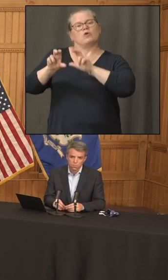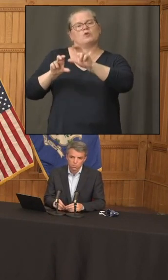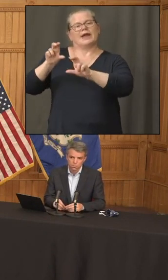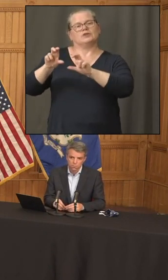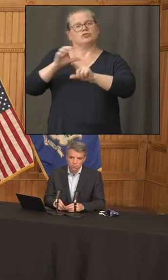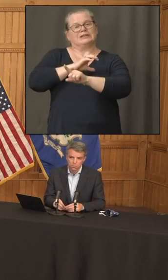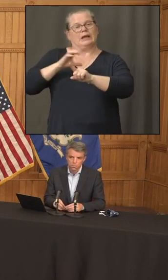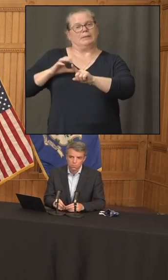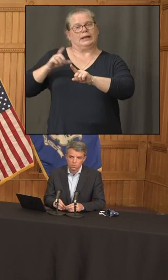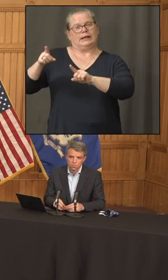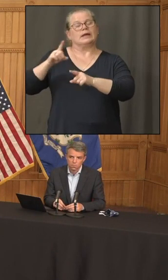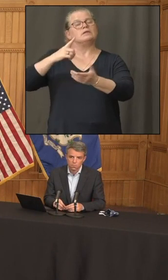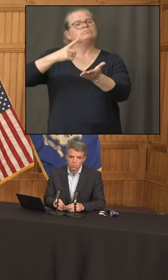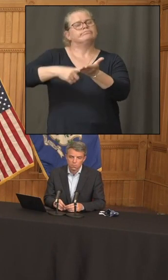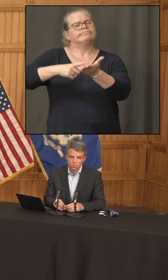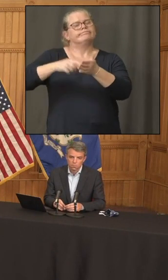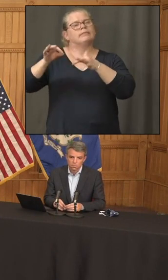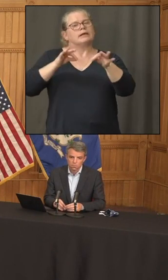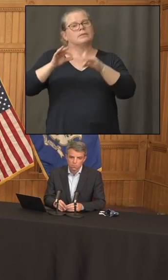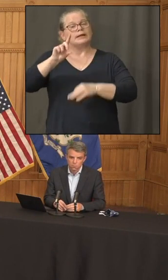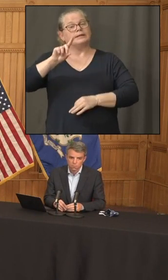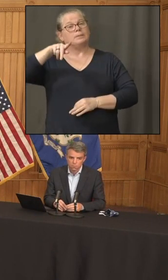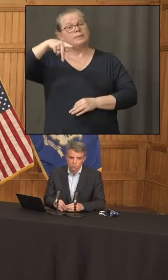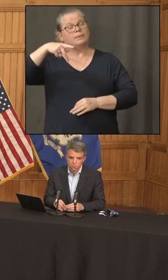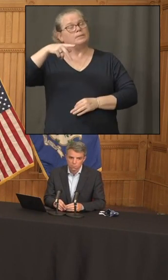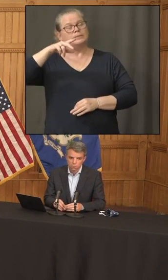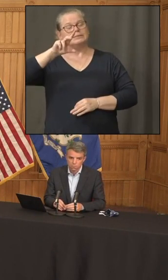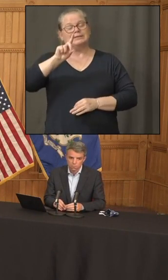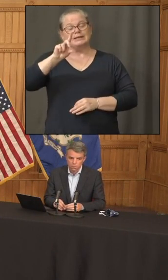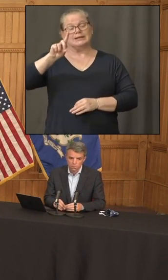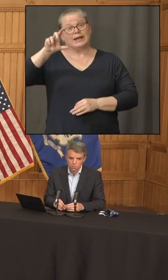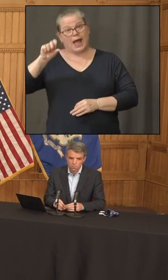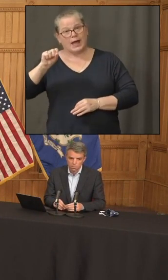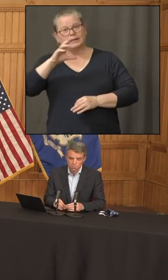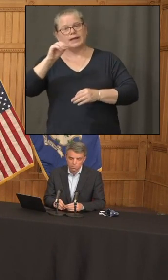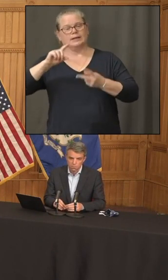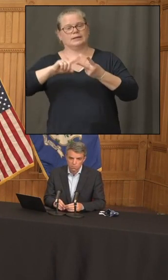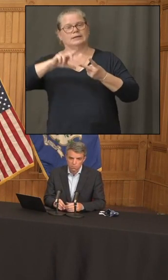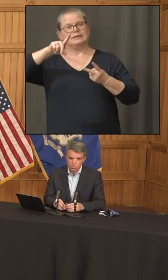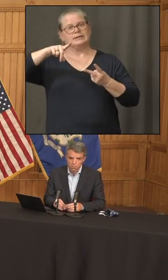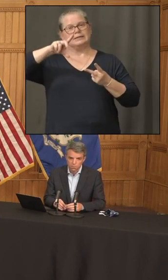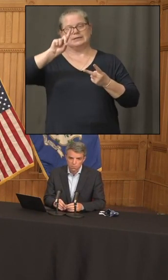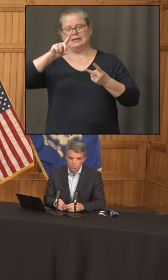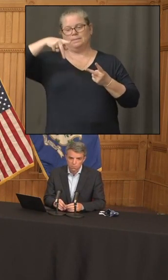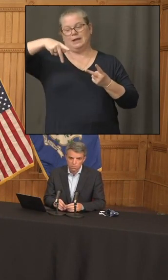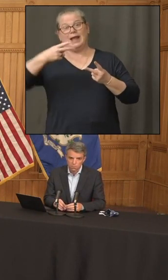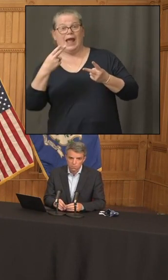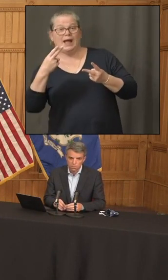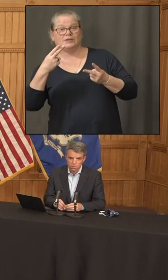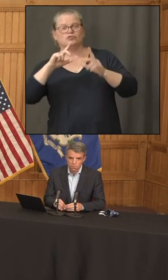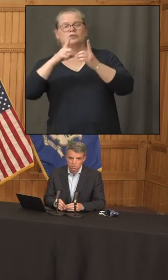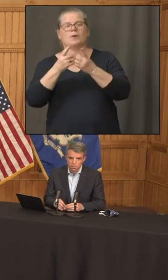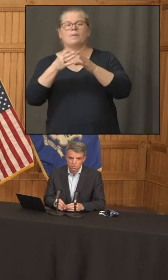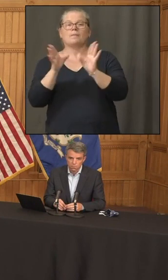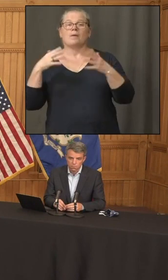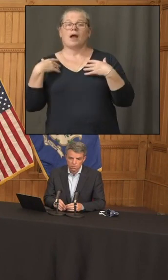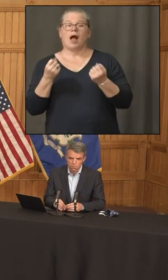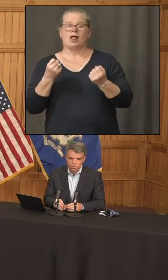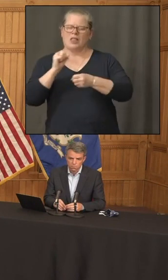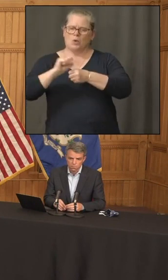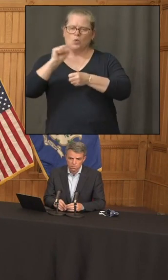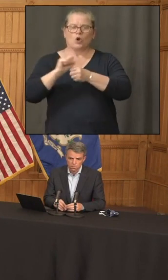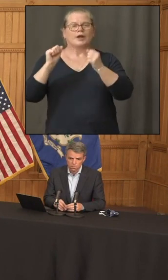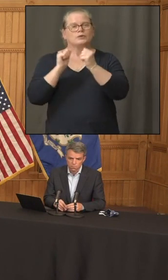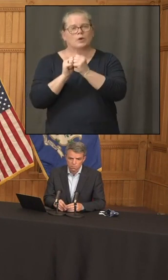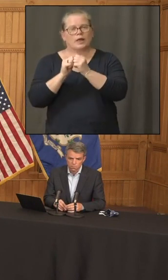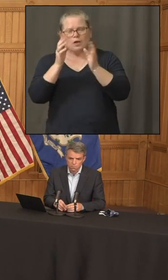with DPH on a plan. I looked on the DDS website. They seem to have